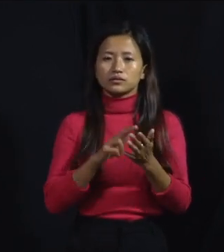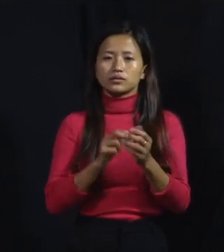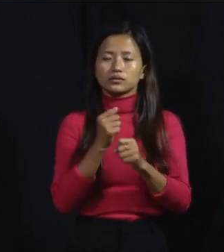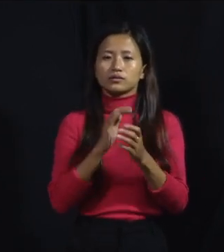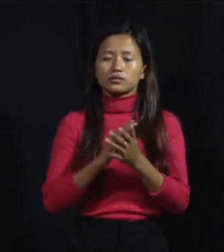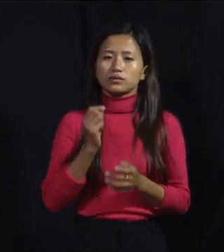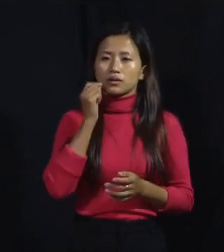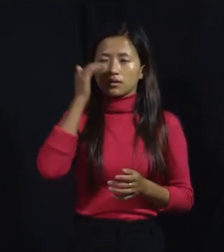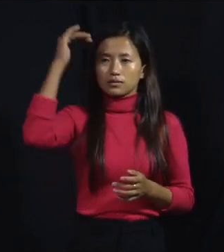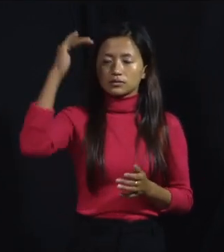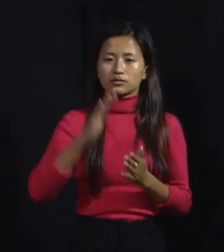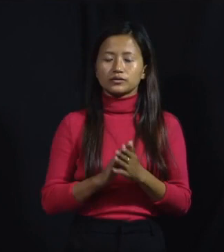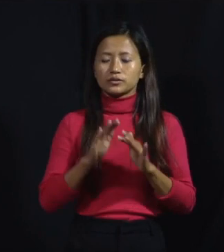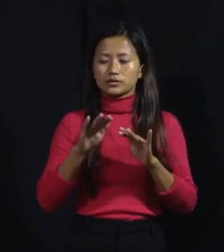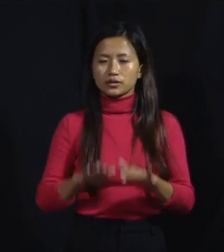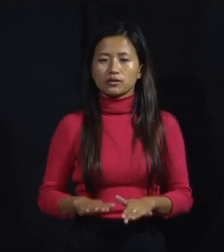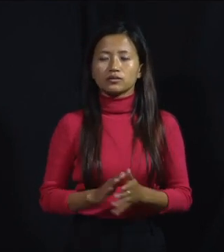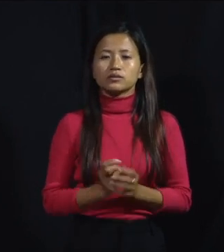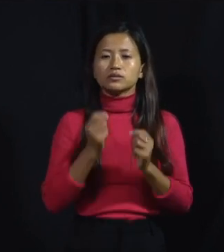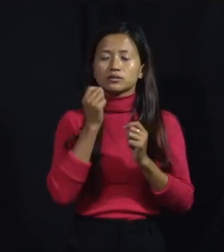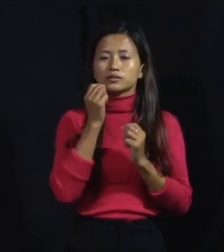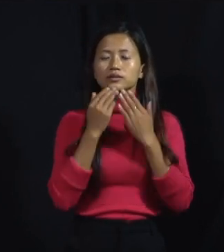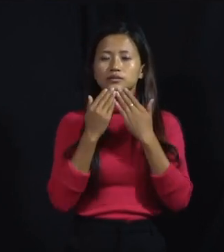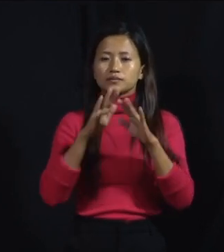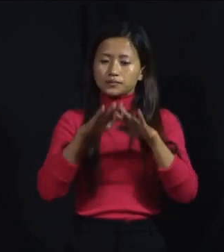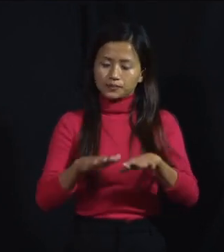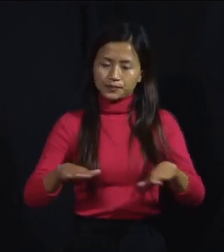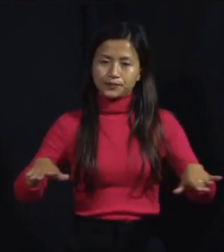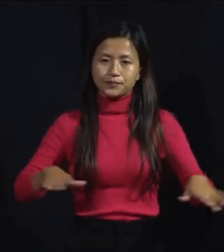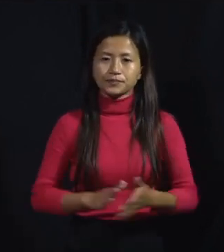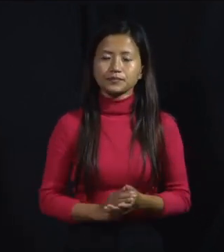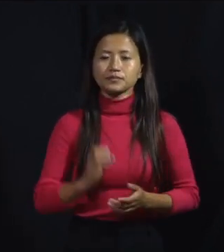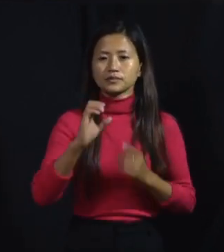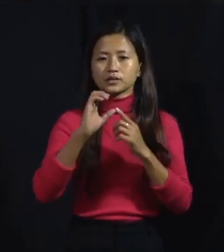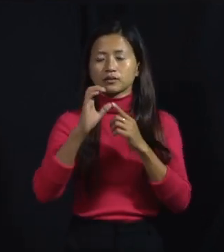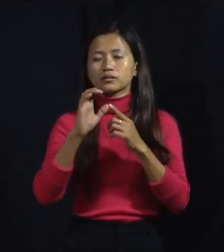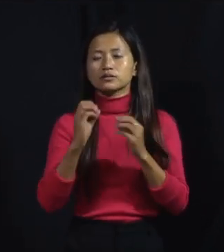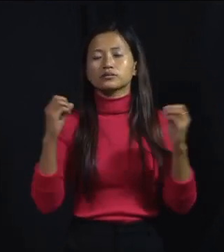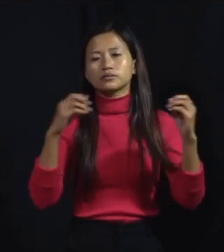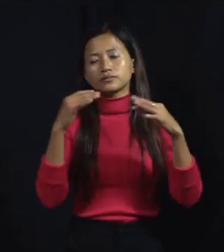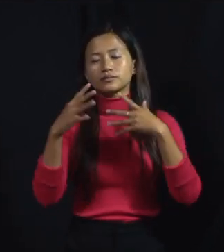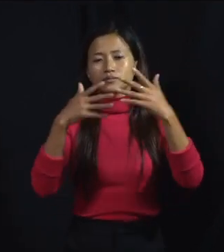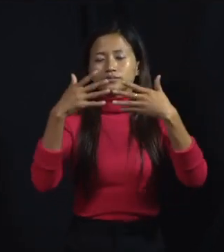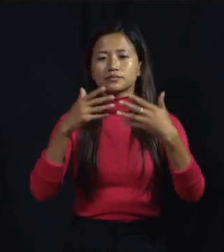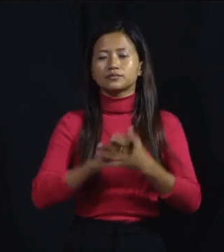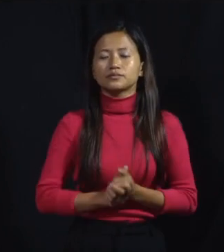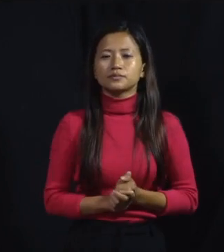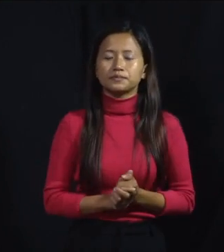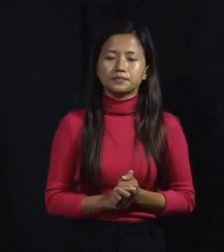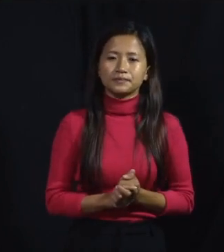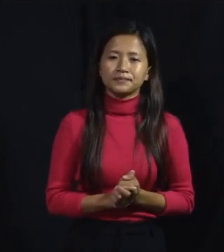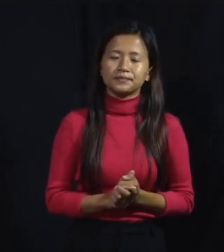of the child or the student. Okay, and then the next one is the cultural environment. So what is cultural